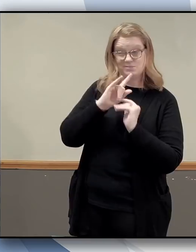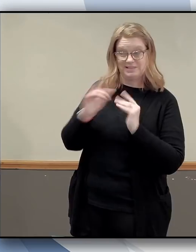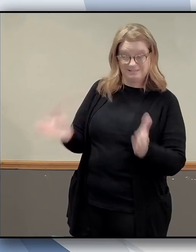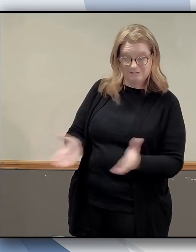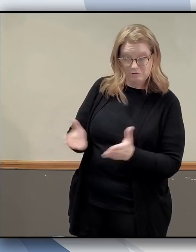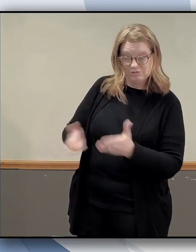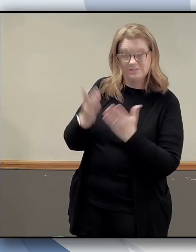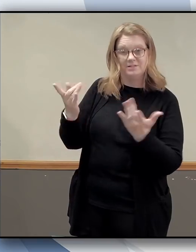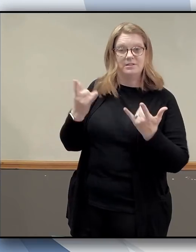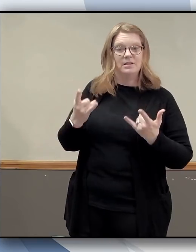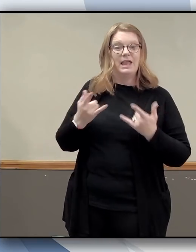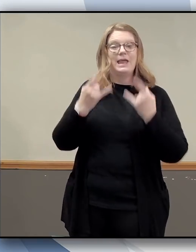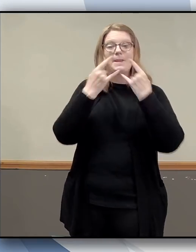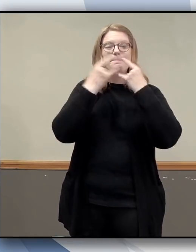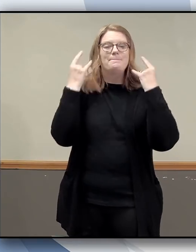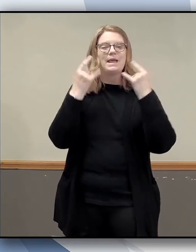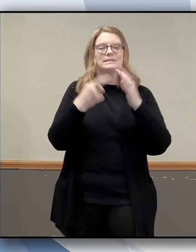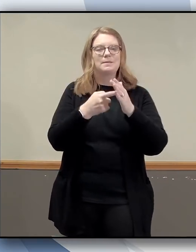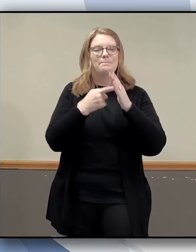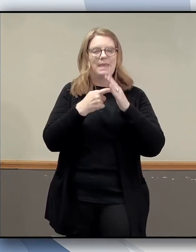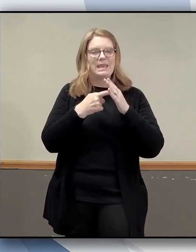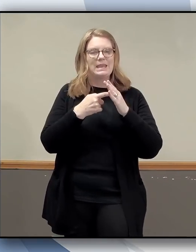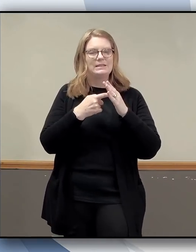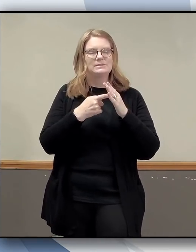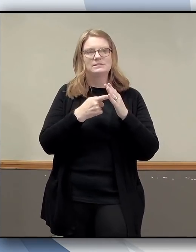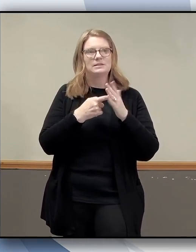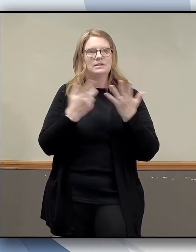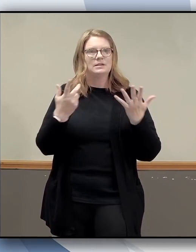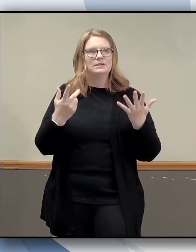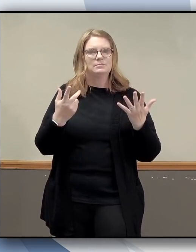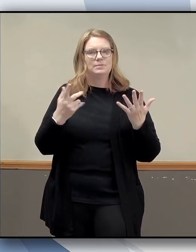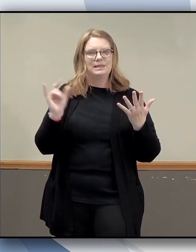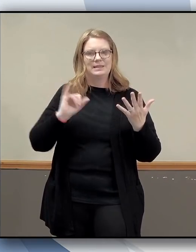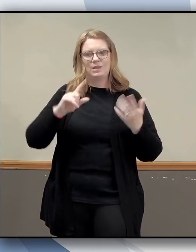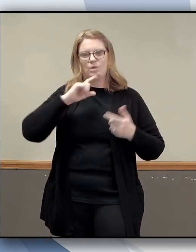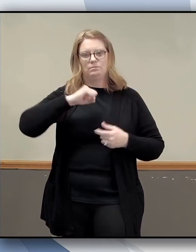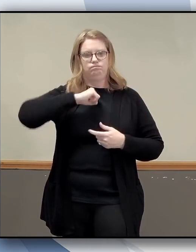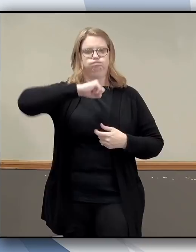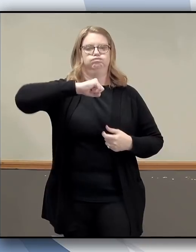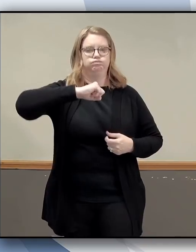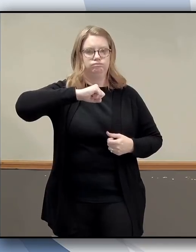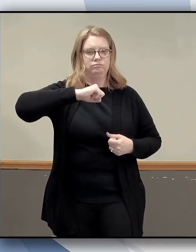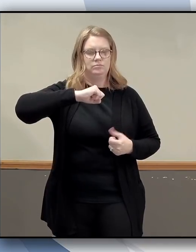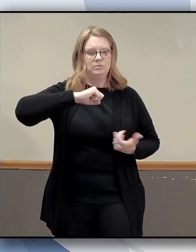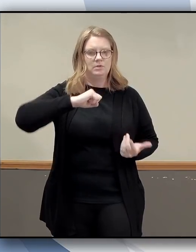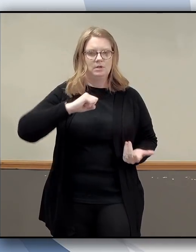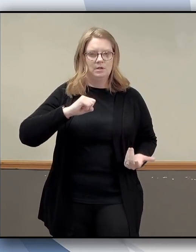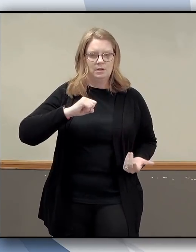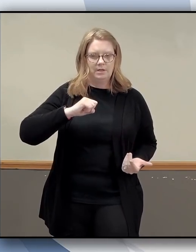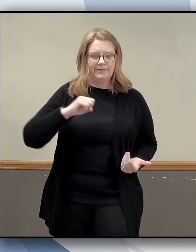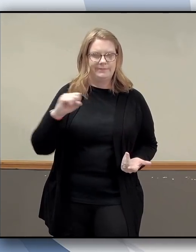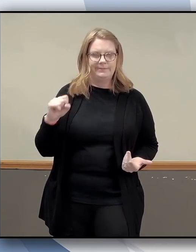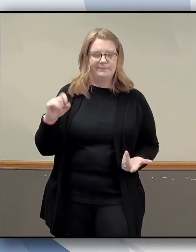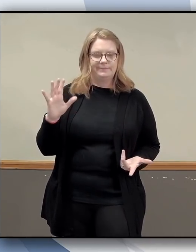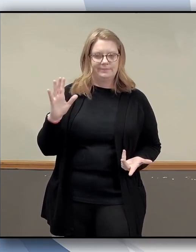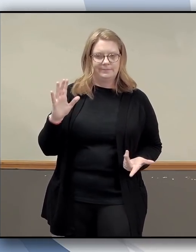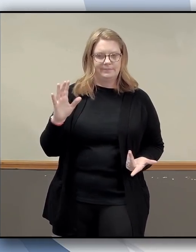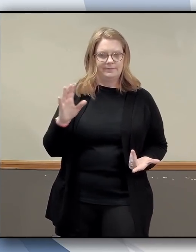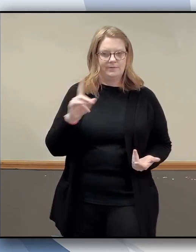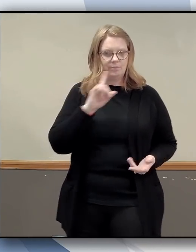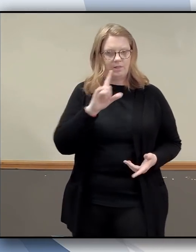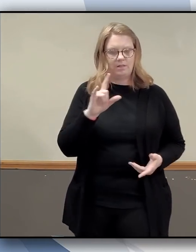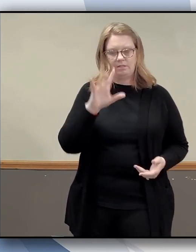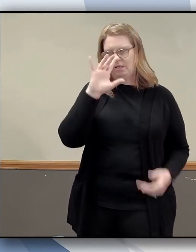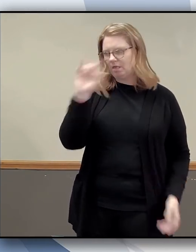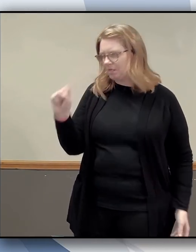mask mandates would create a sideshow of resistance that may draw us away from the attention